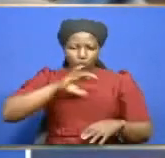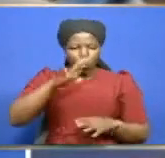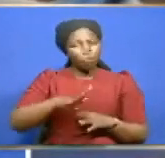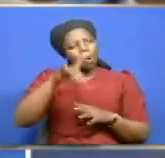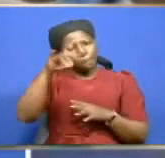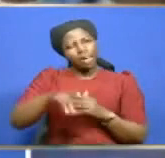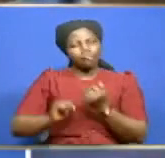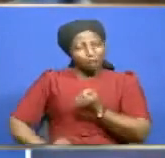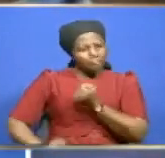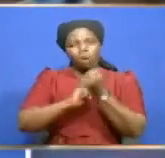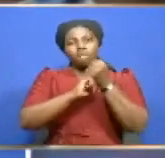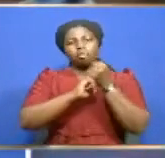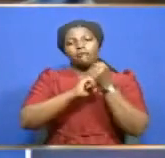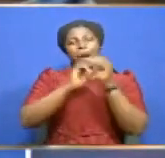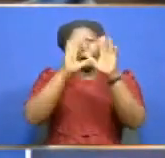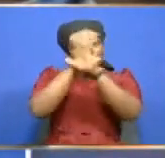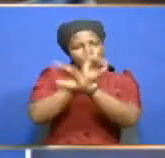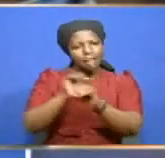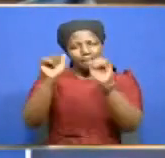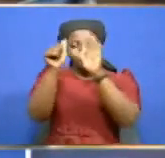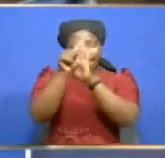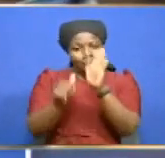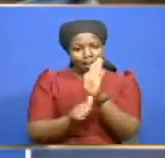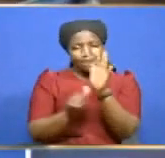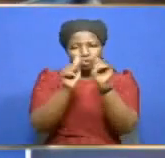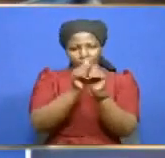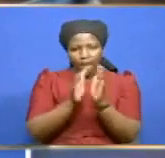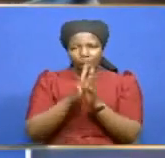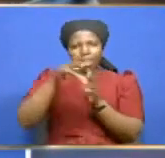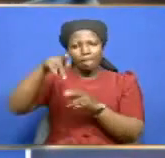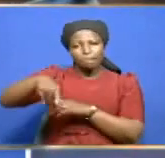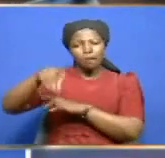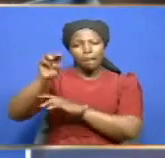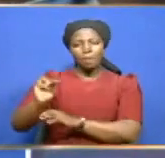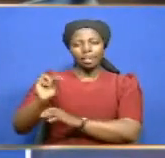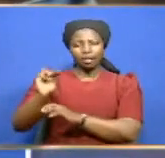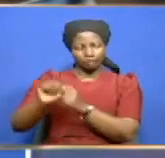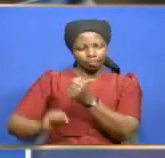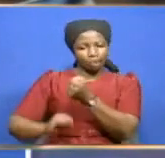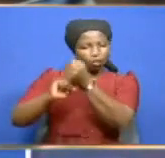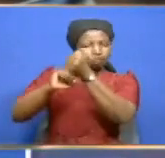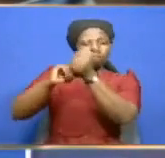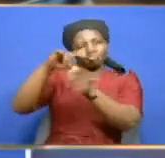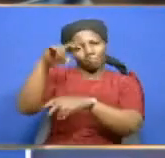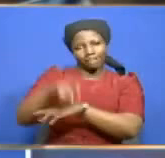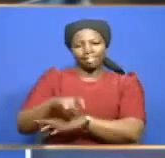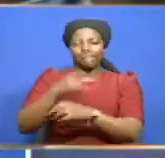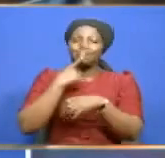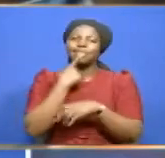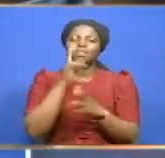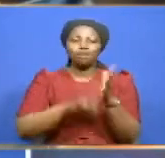wataunga agenda ya rais pamoja na prime minister mkono ya kusema ya kwamba